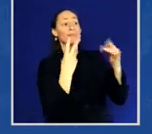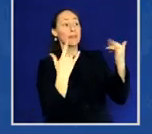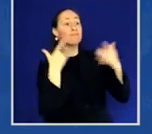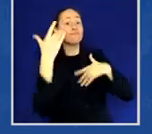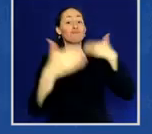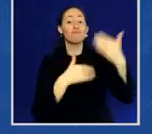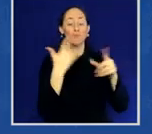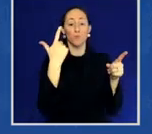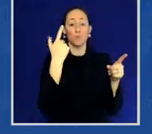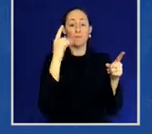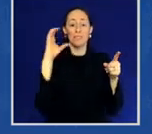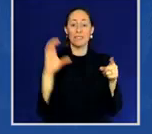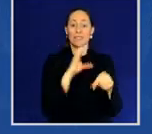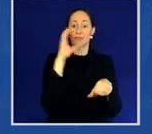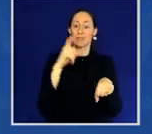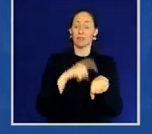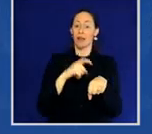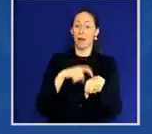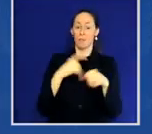China already has